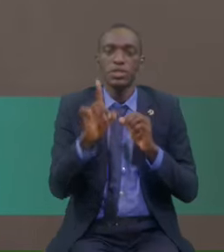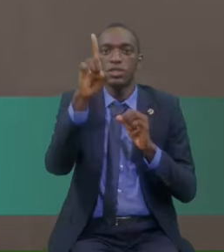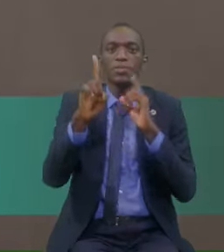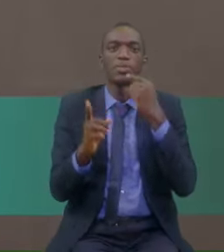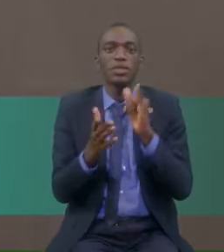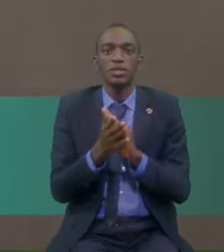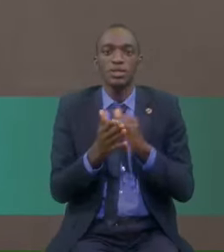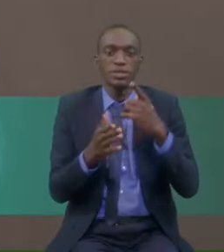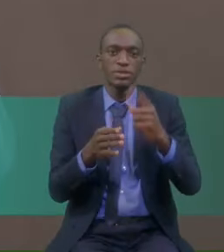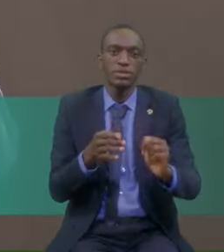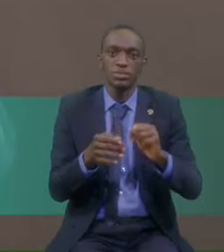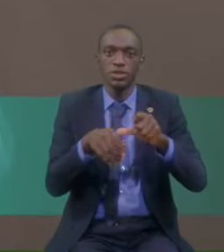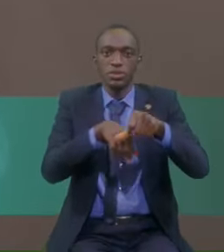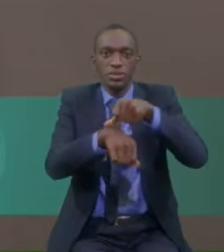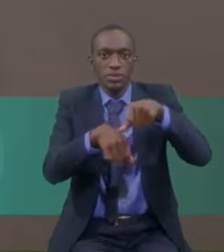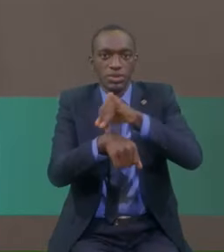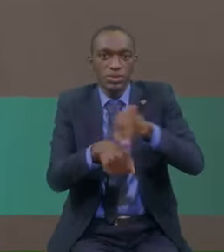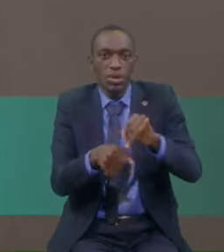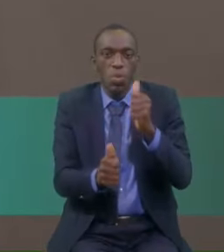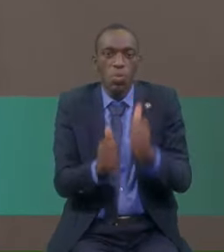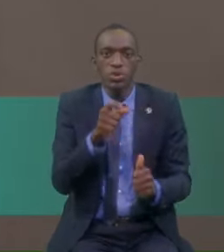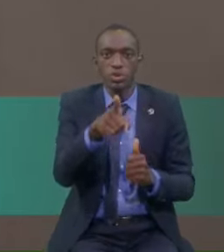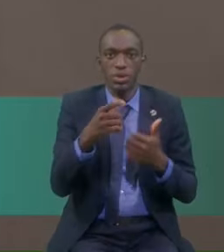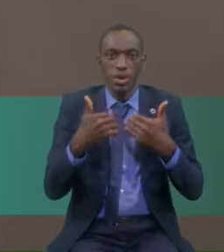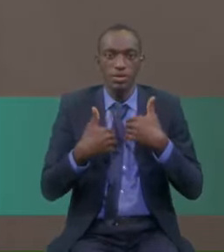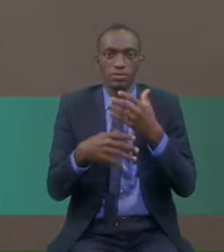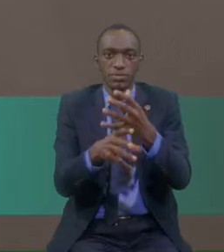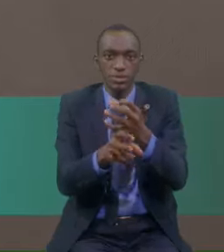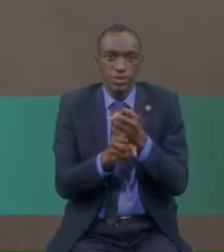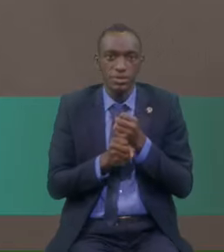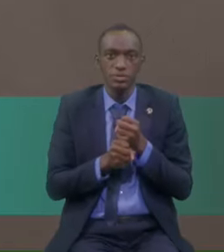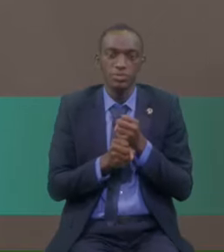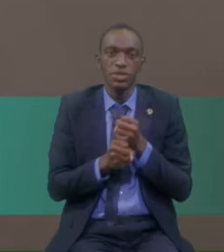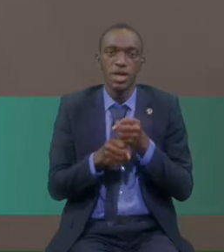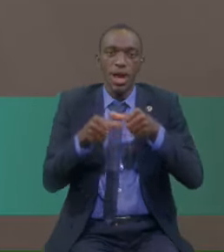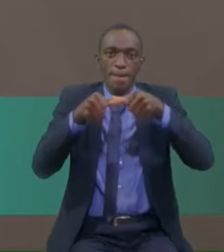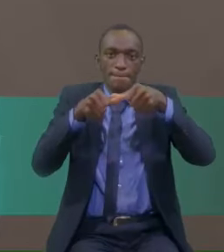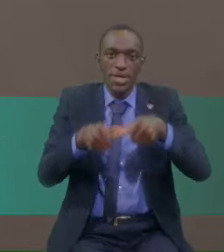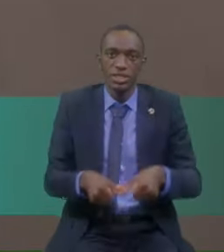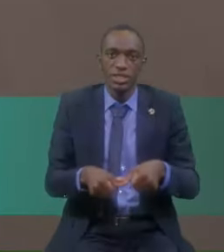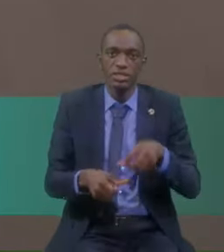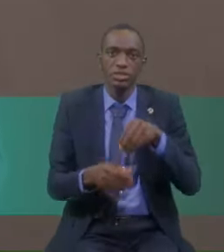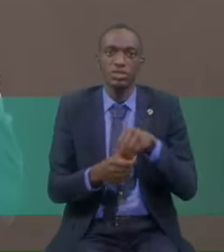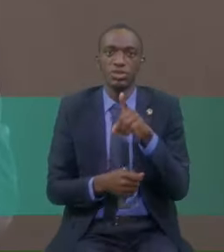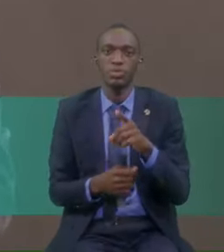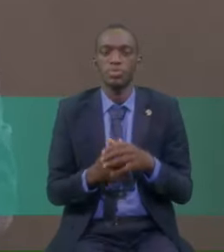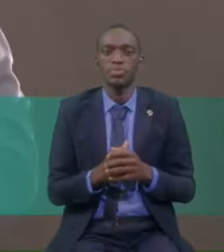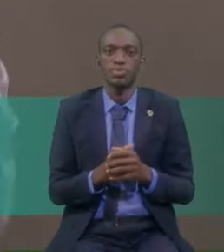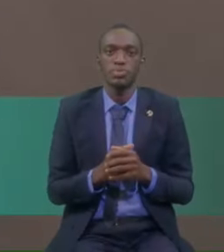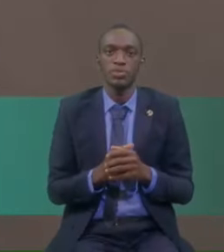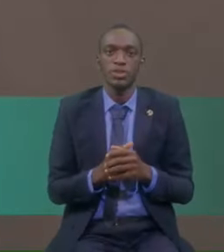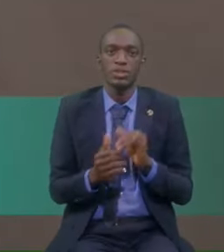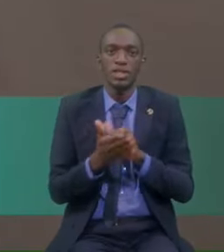anointing which ye have received abideth in you." That's the secret.